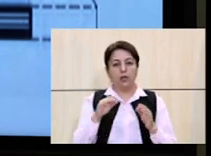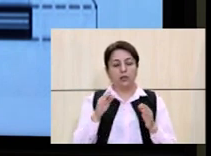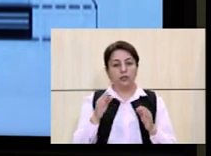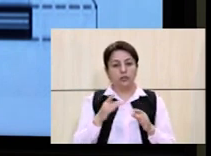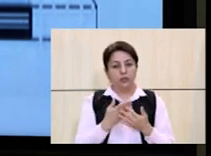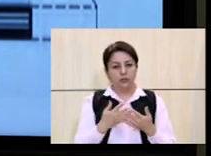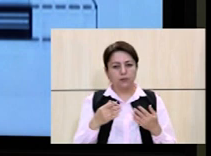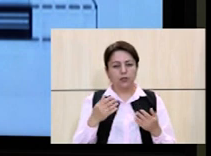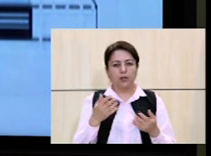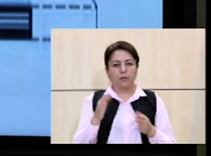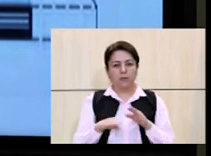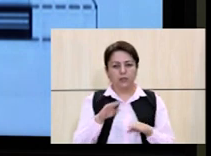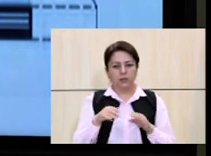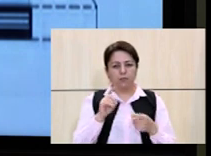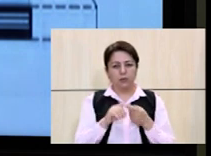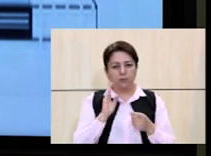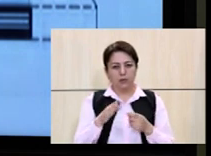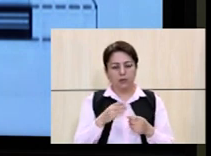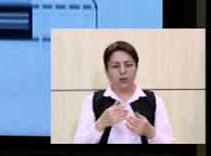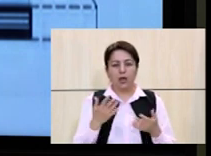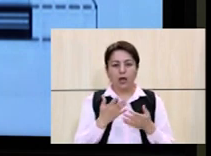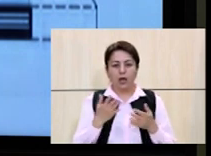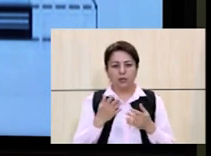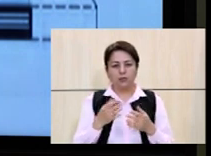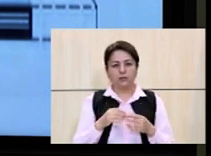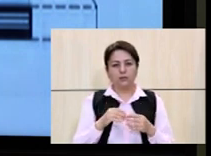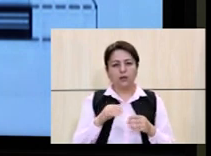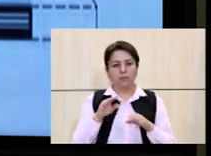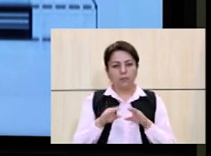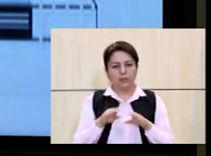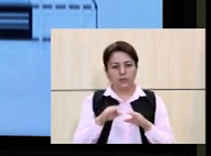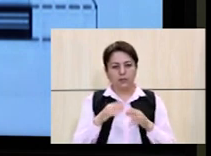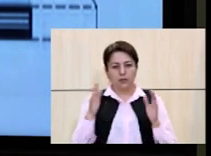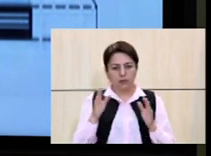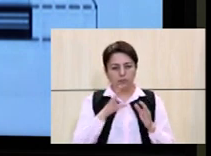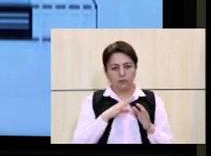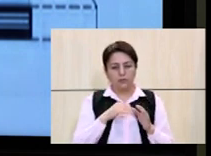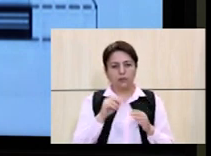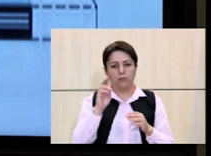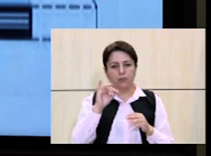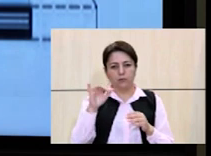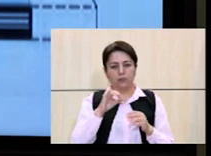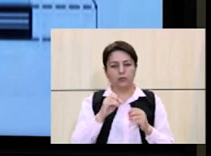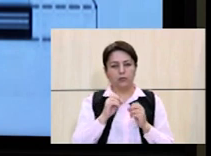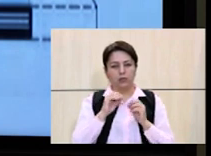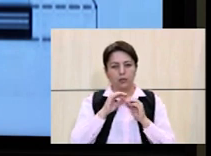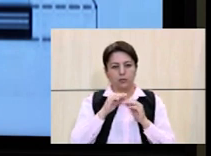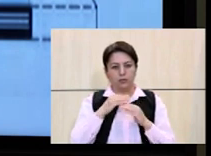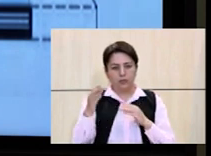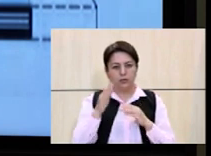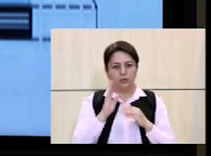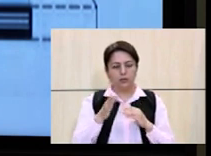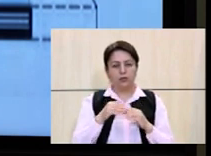qaysi sharchamizning massasi katta bo'lsa, albatta u brusokni ko'proq masofaga siljitadi. Bu bilan ham biz massa va